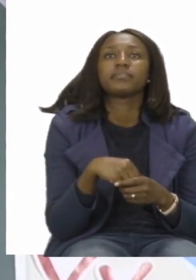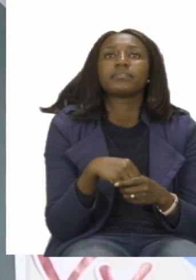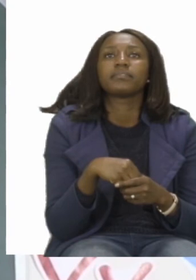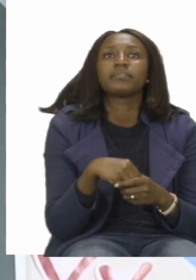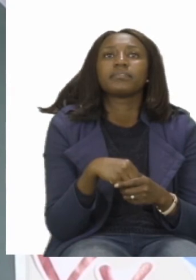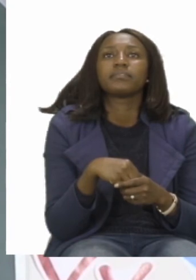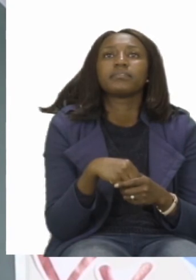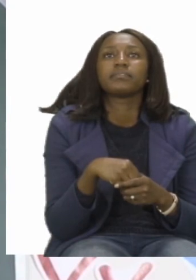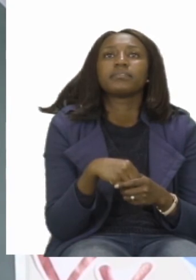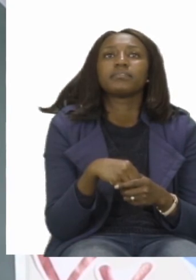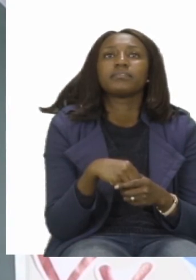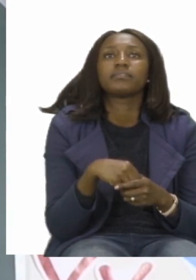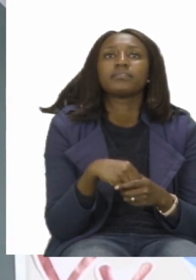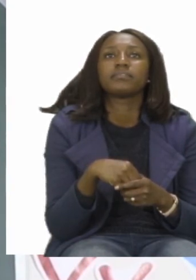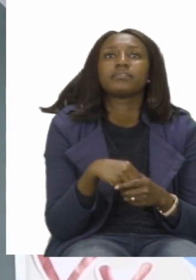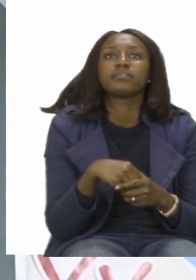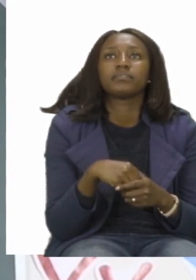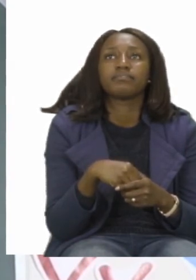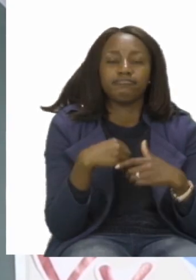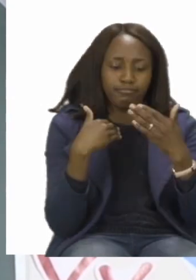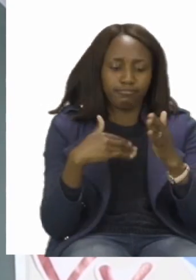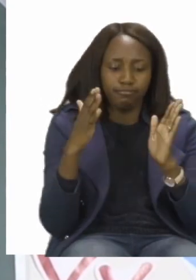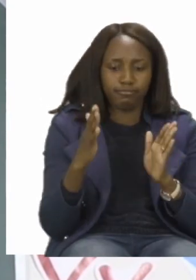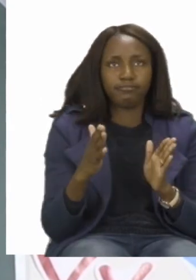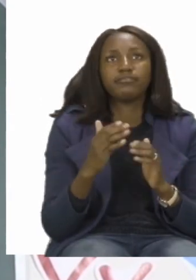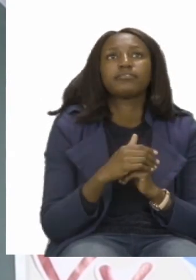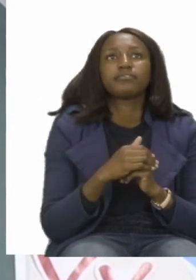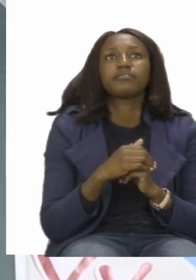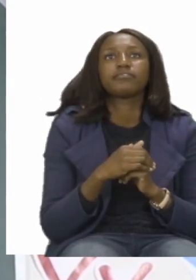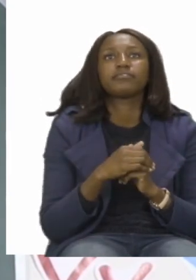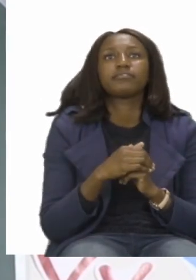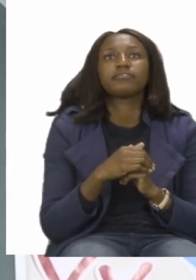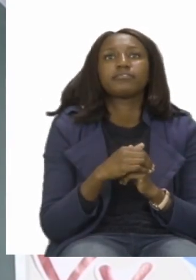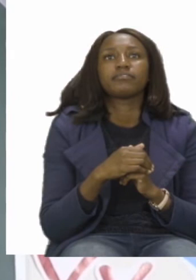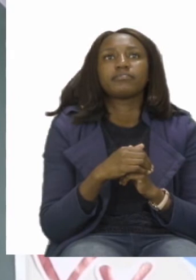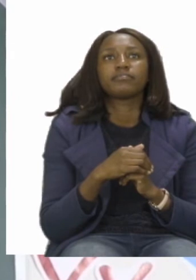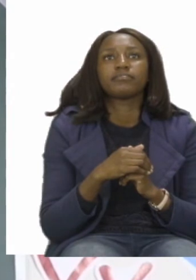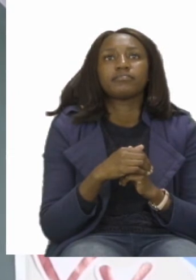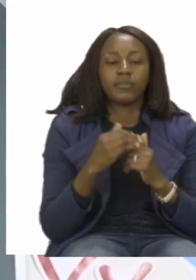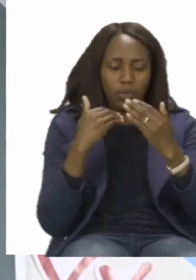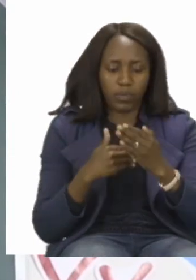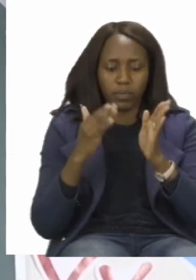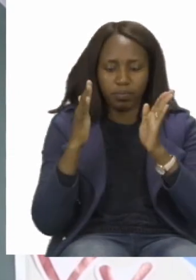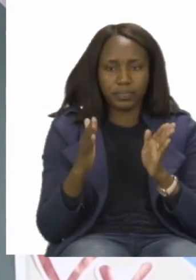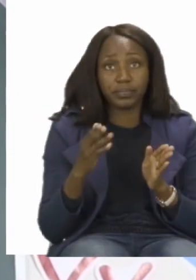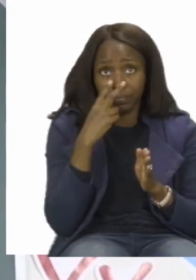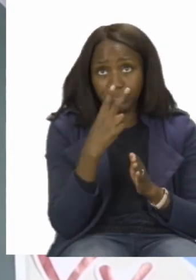let's see. The third example is an example of a cube. Can you all